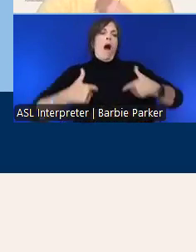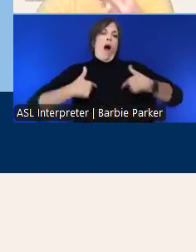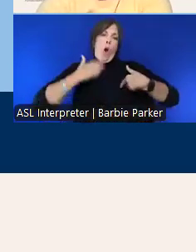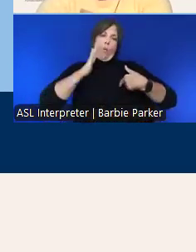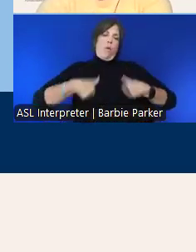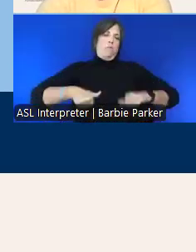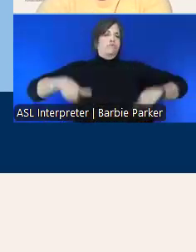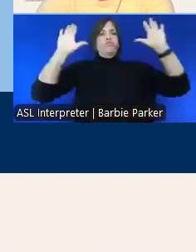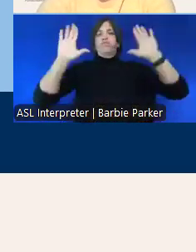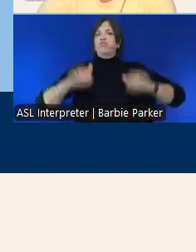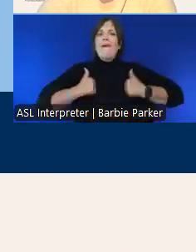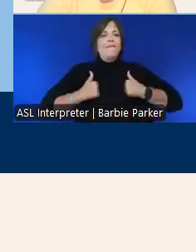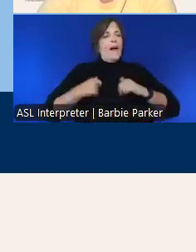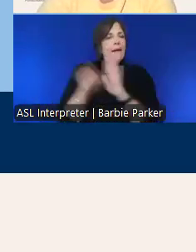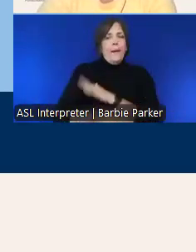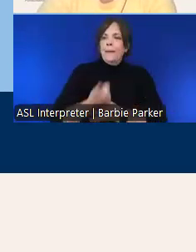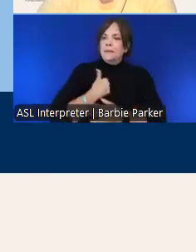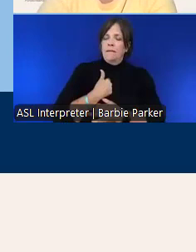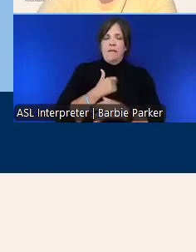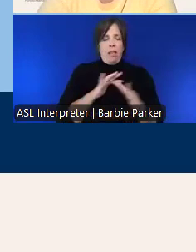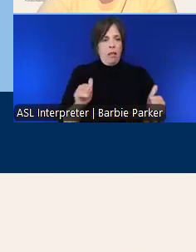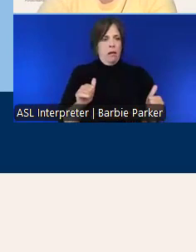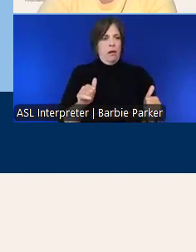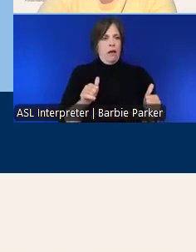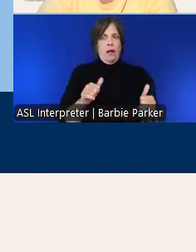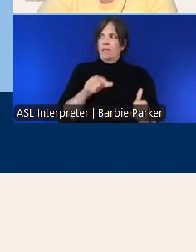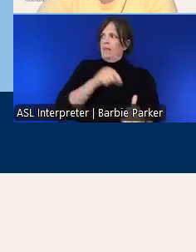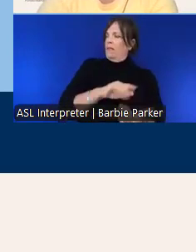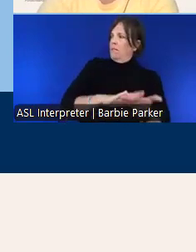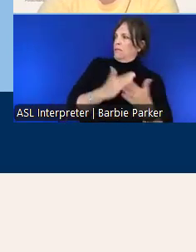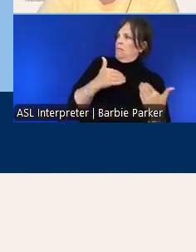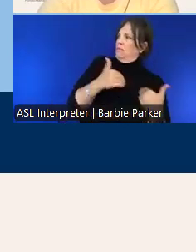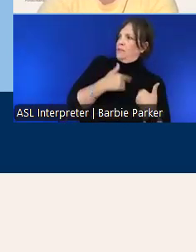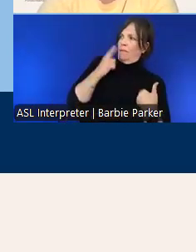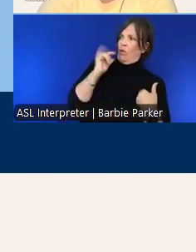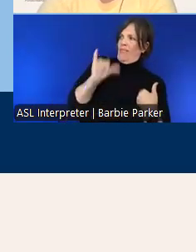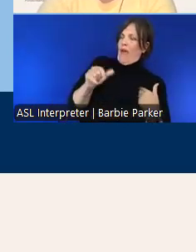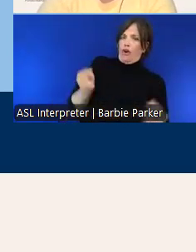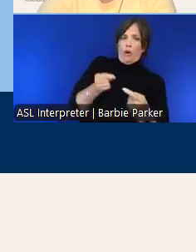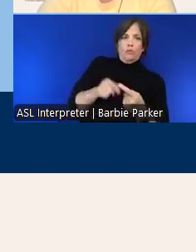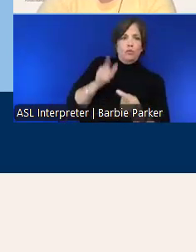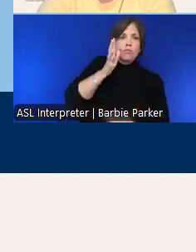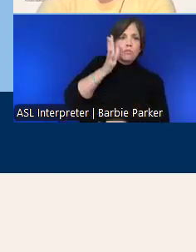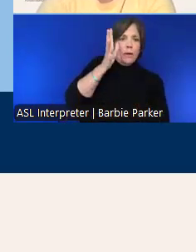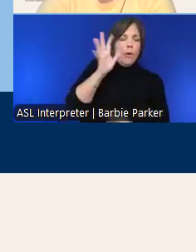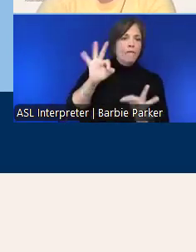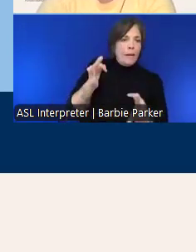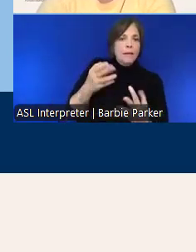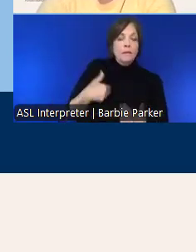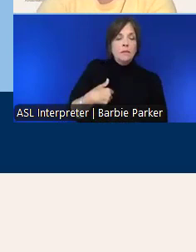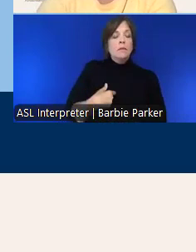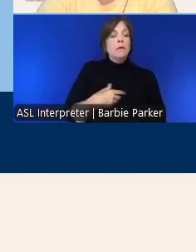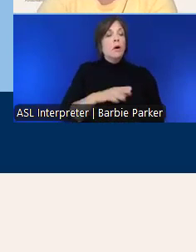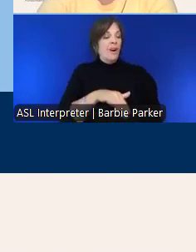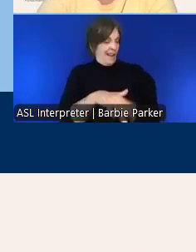they are responsible if that harm occurs. Being told that if the marriage does not happen, that they